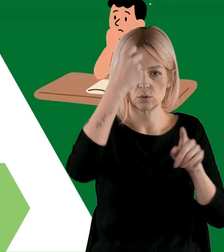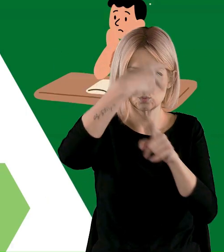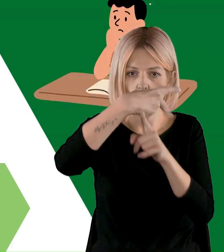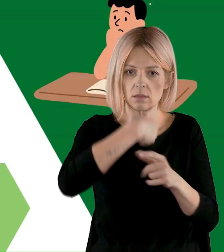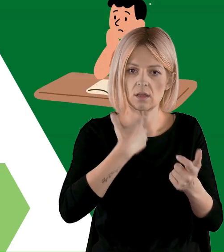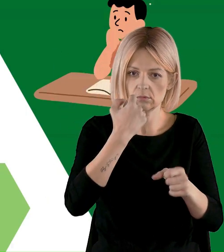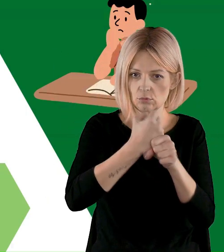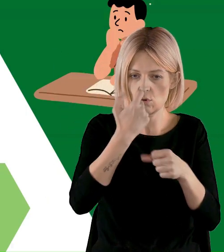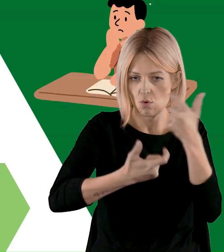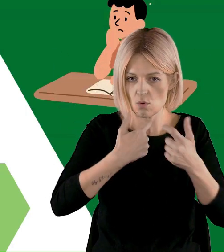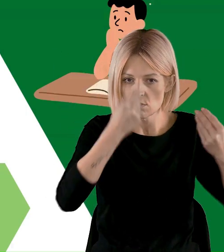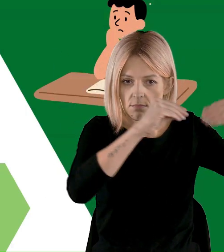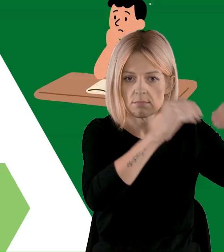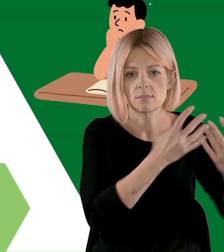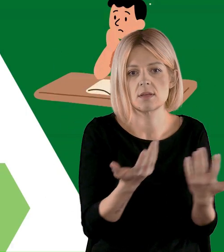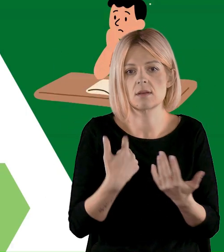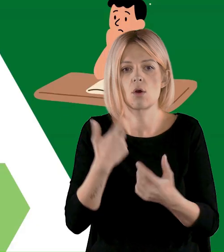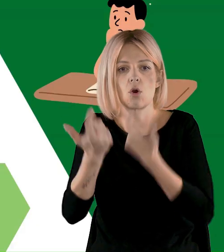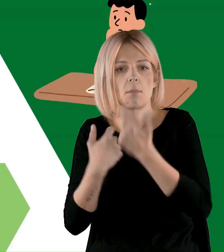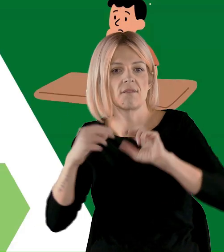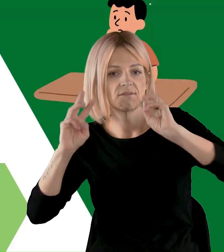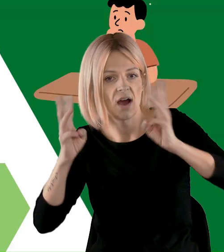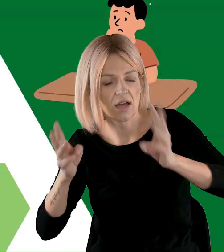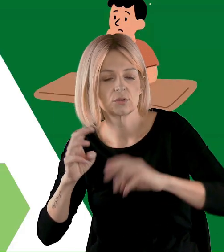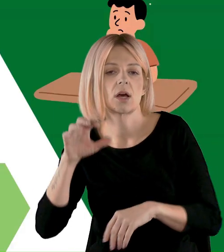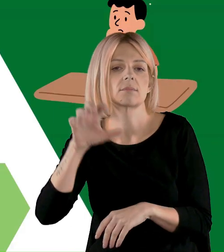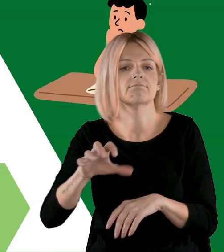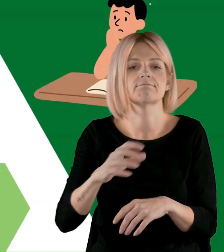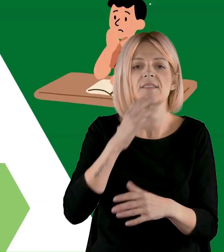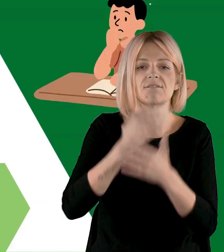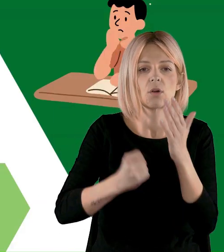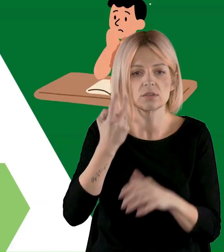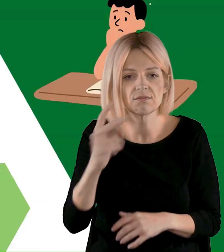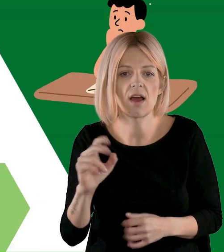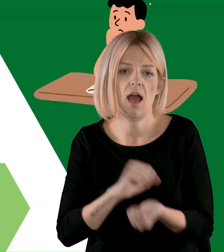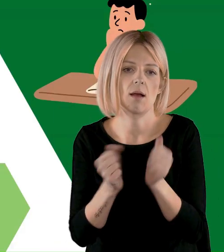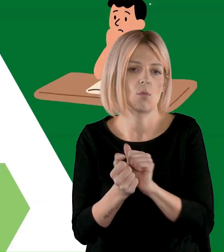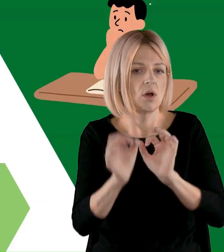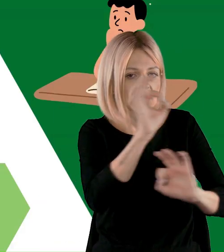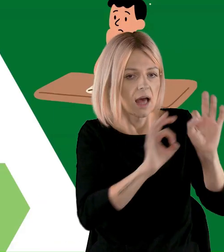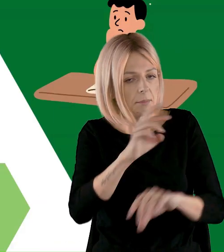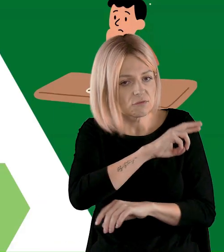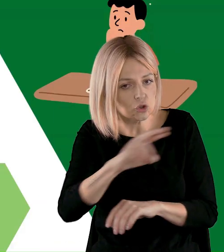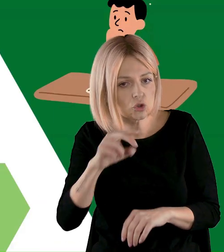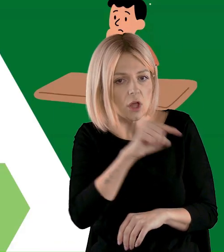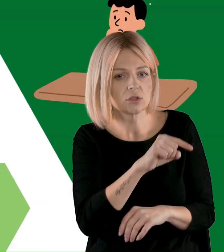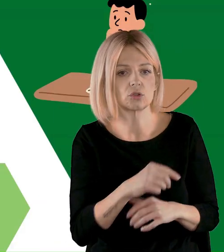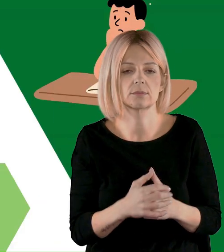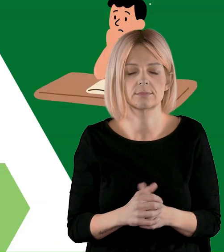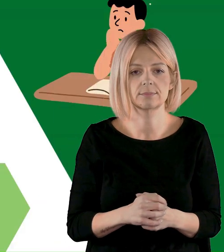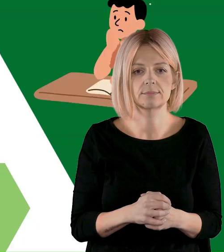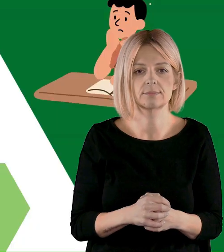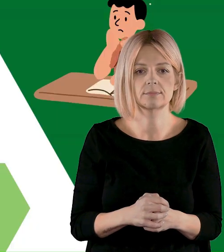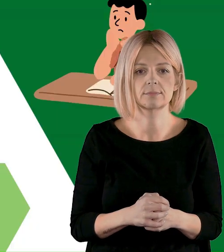on such recycling company, becoming an eco-tourist guide